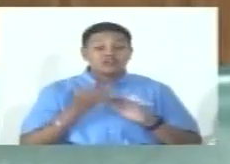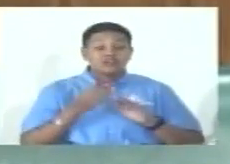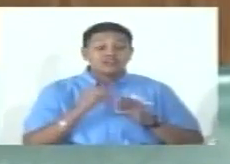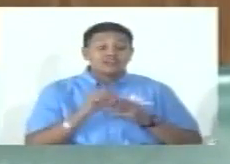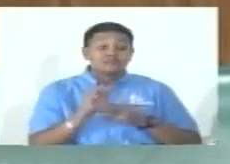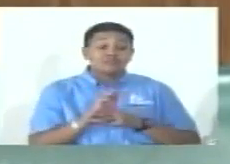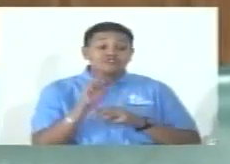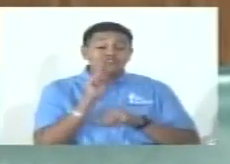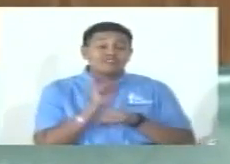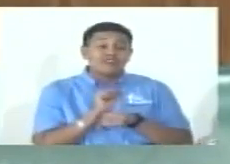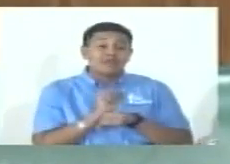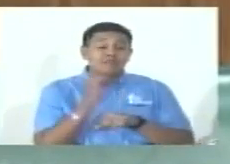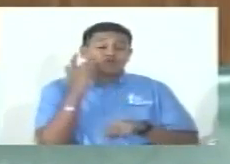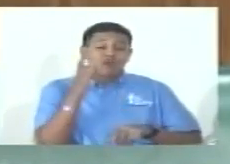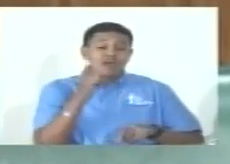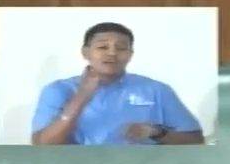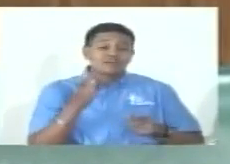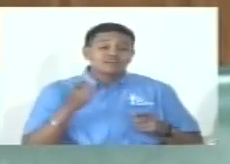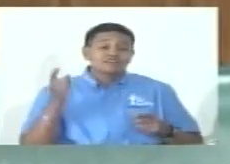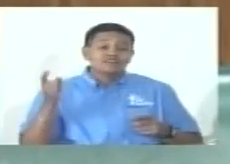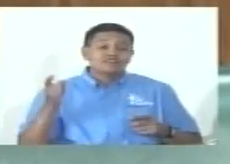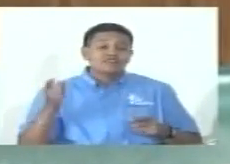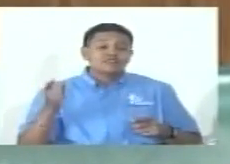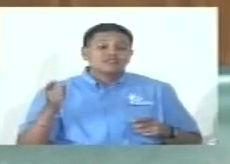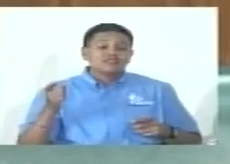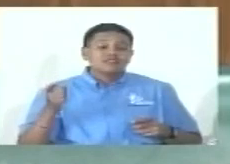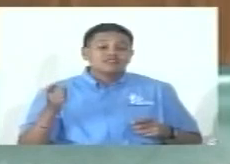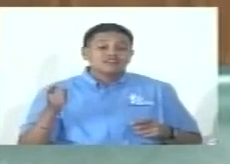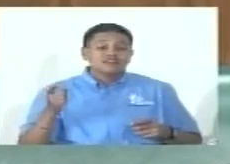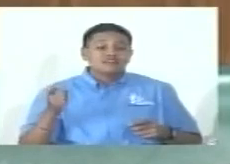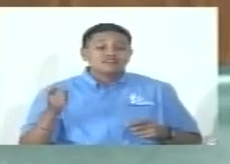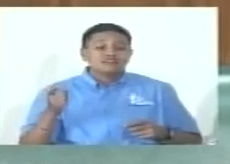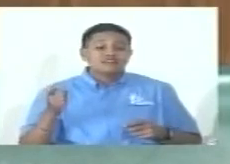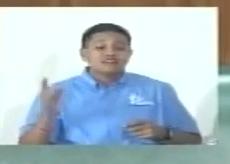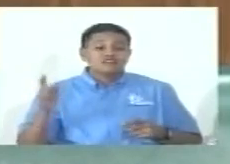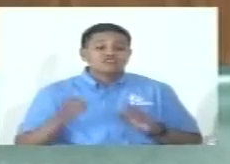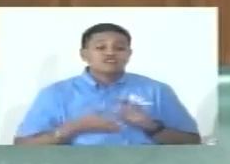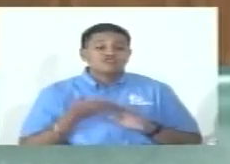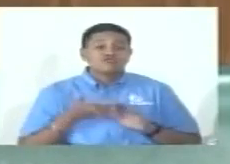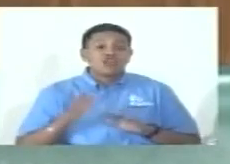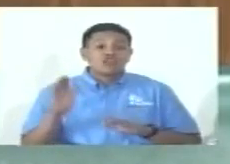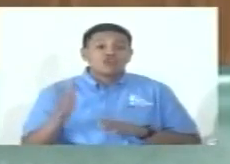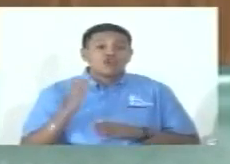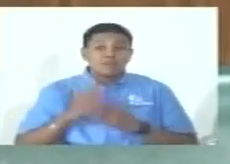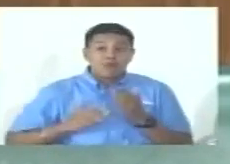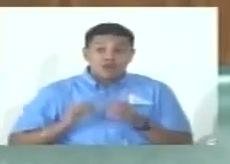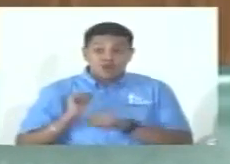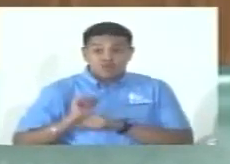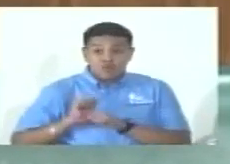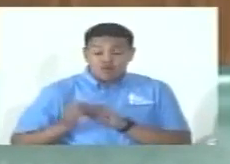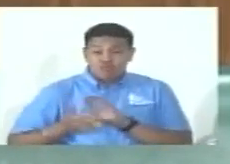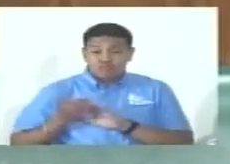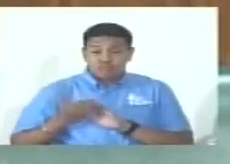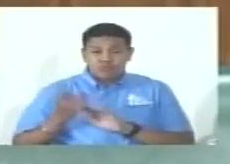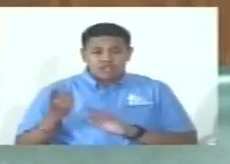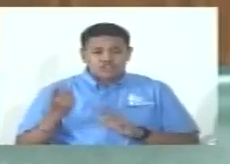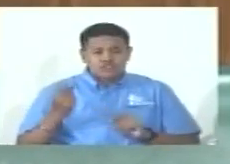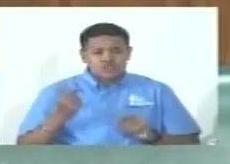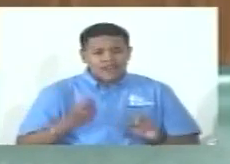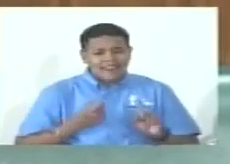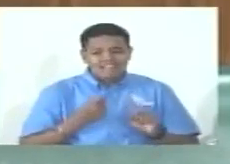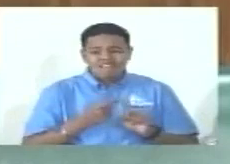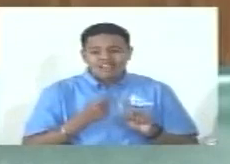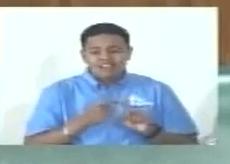because essentially she ran her part of the relay, and I will say she ran it